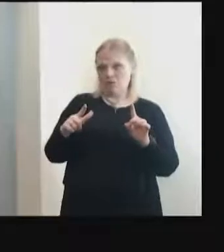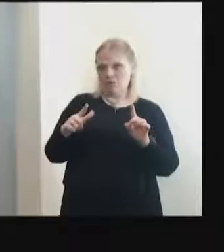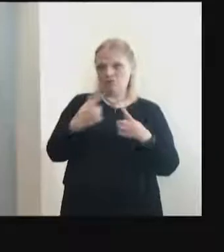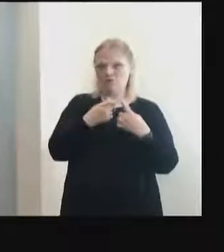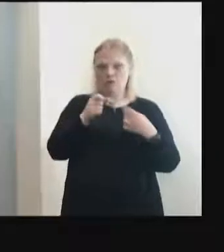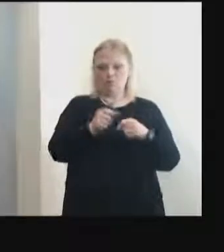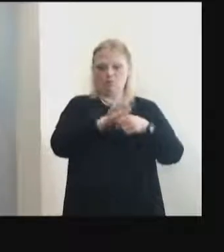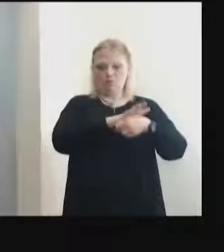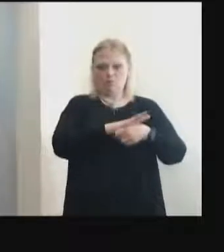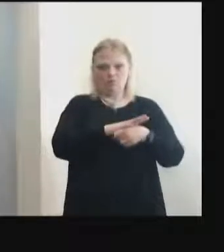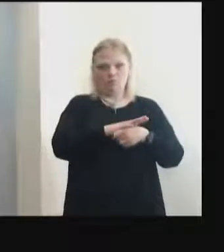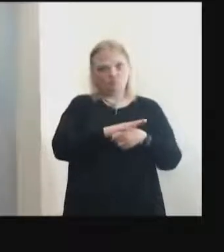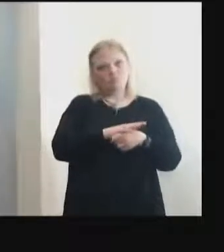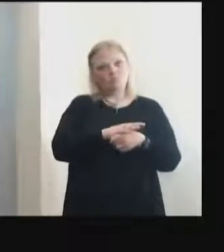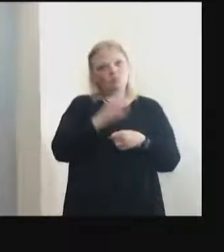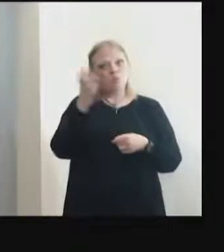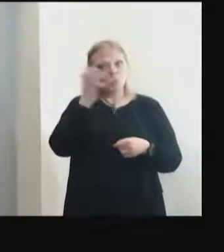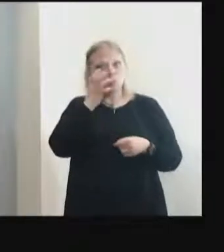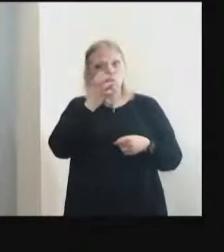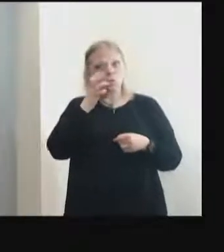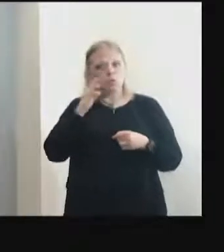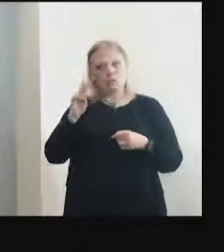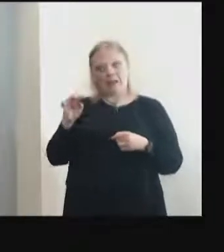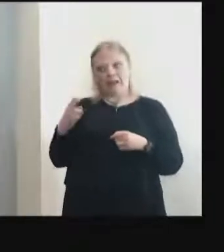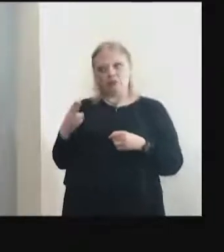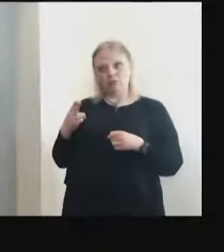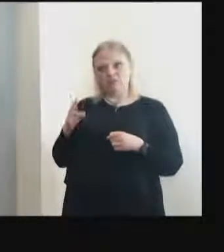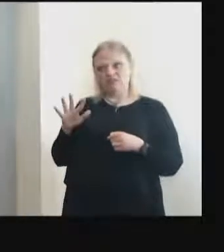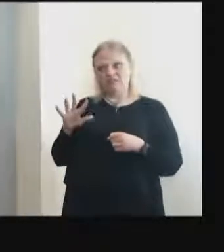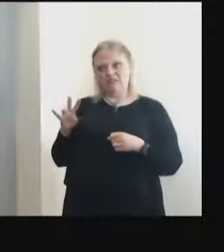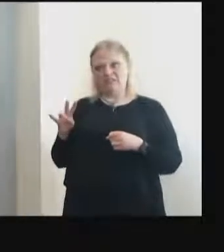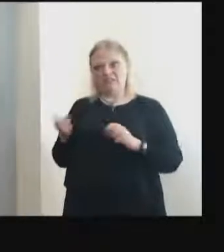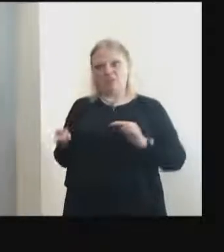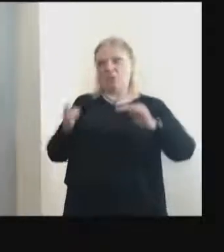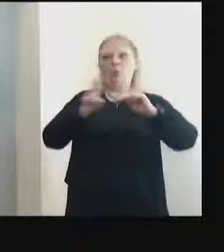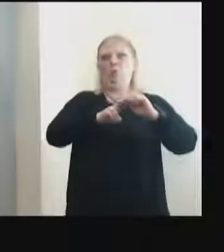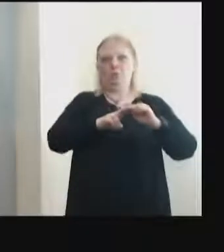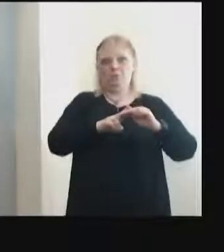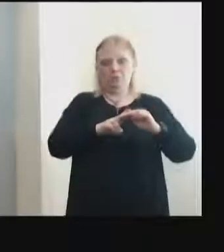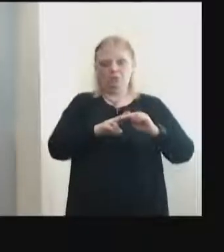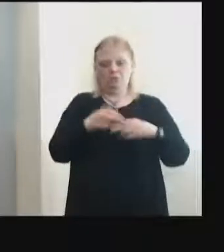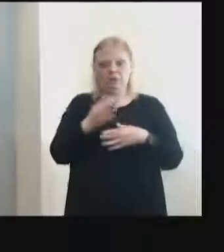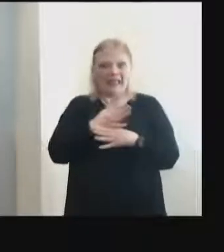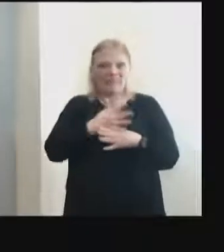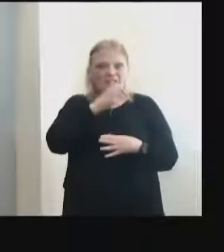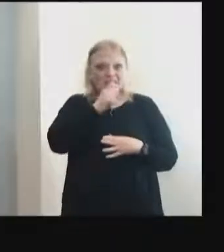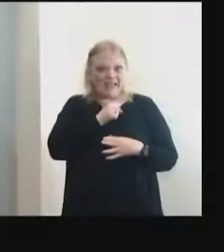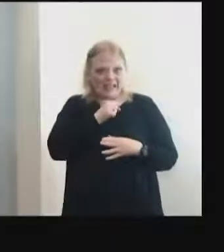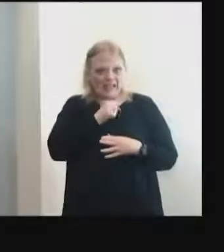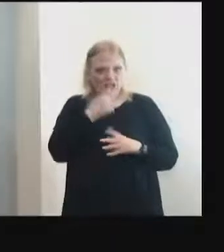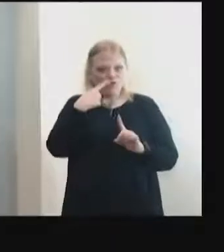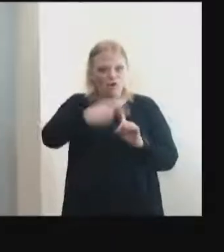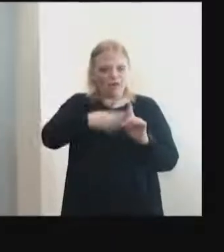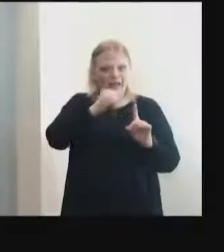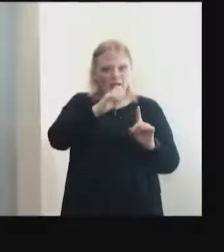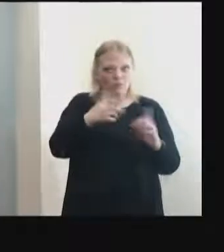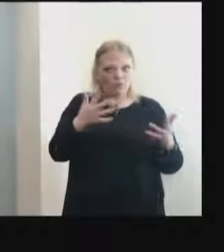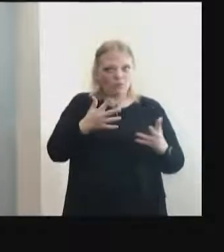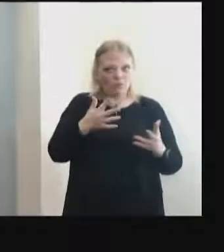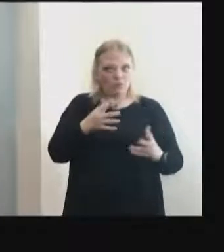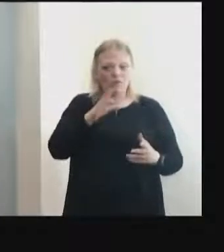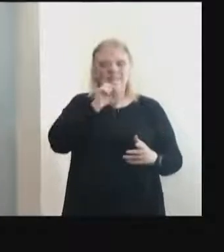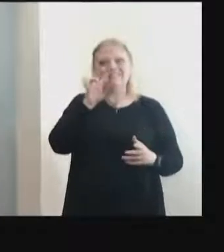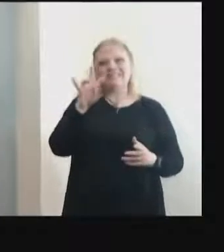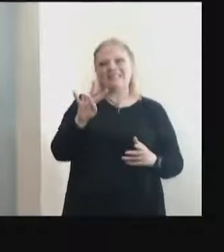a fairly substantial increase from March, in which there was only 57. The average age of death in the month of April was